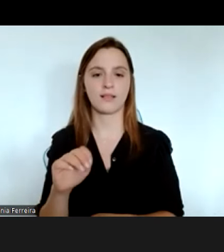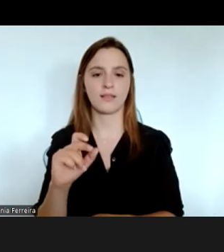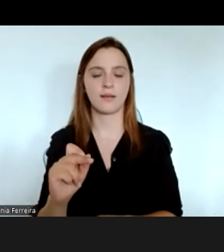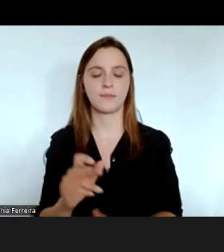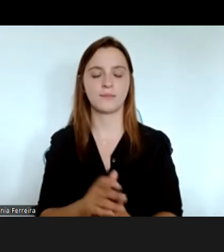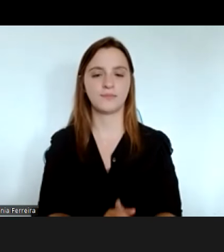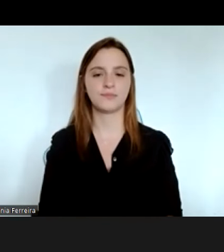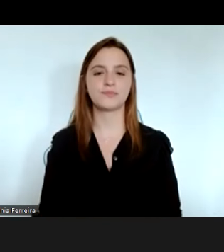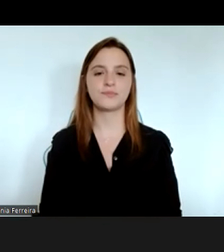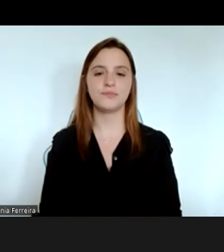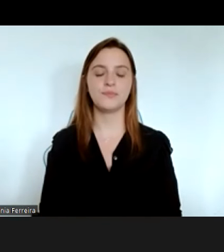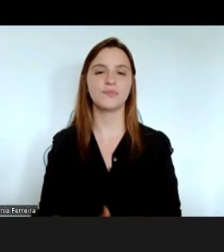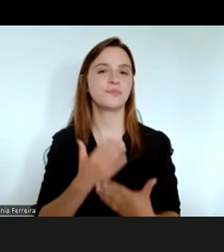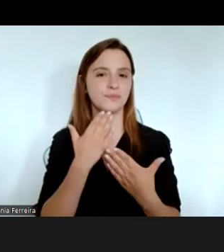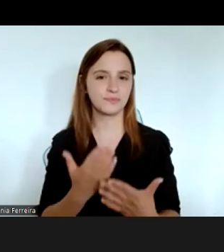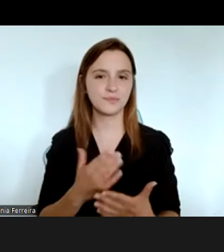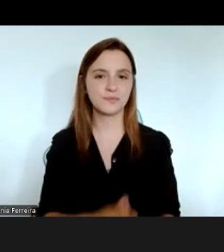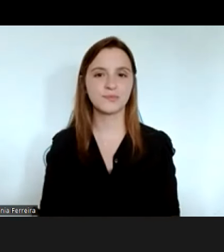Thank you so much.